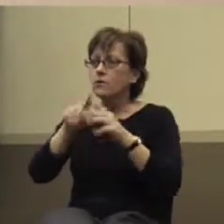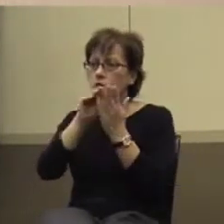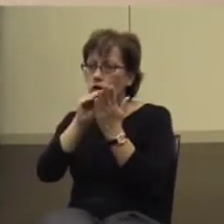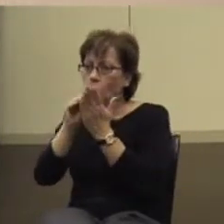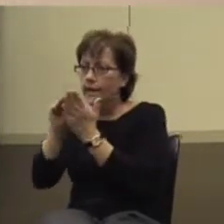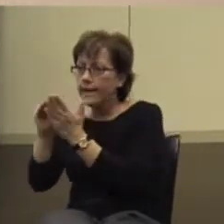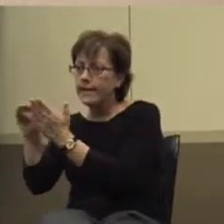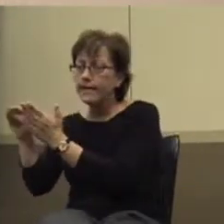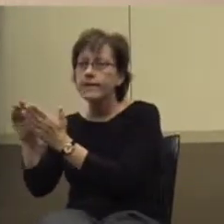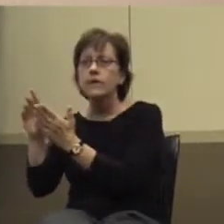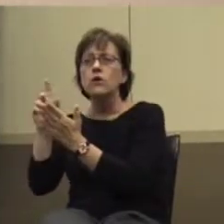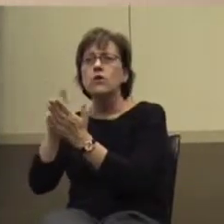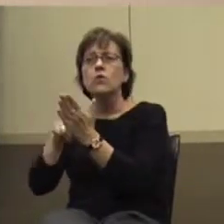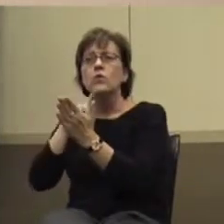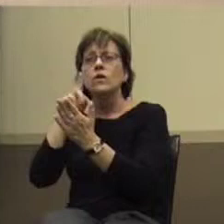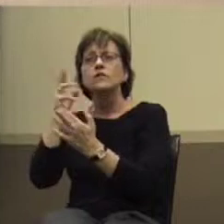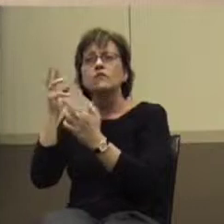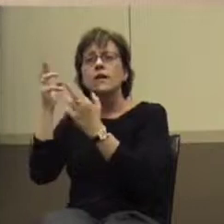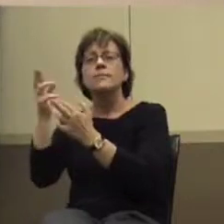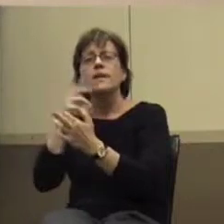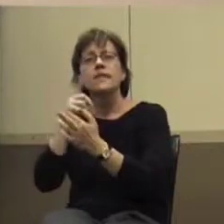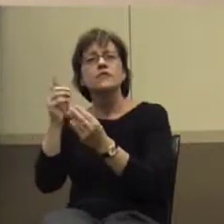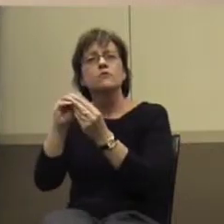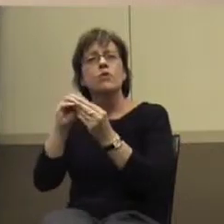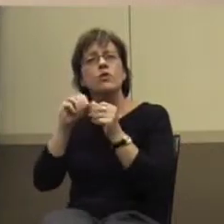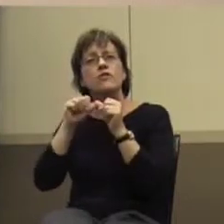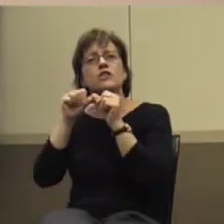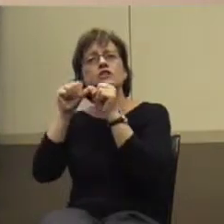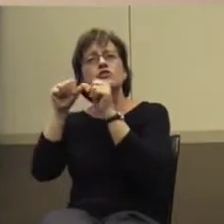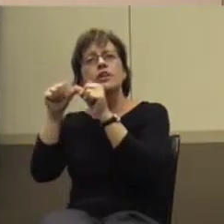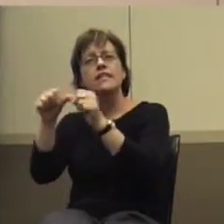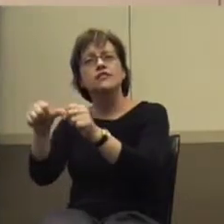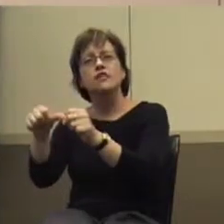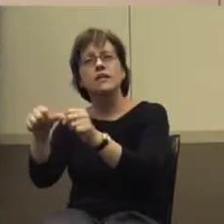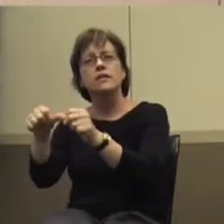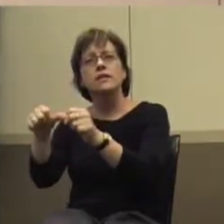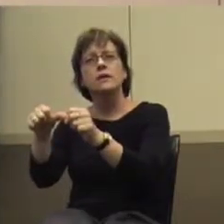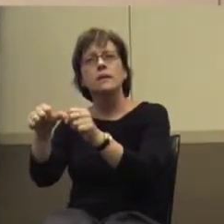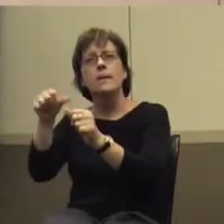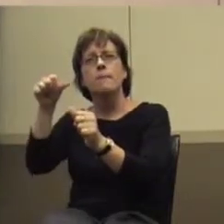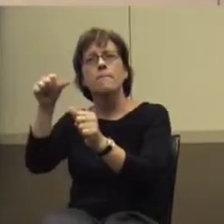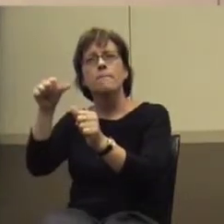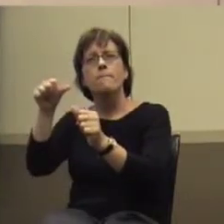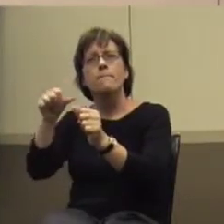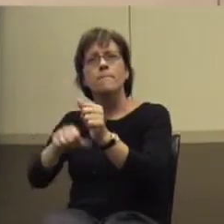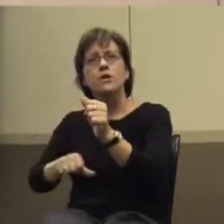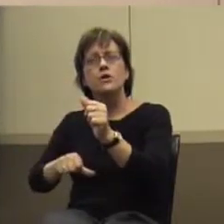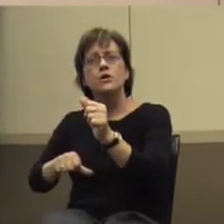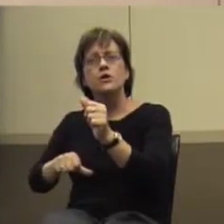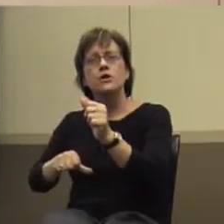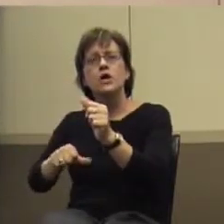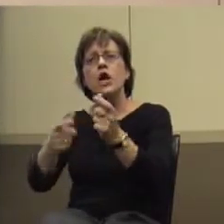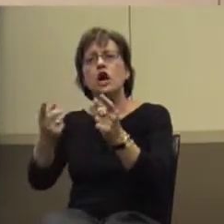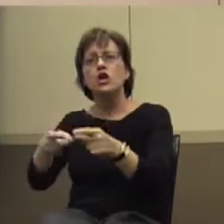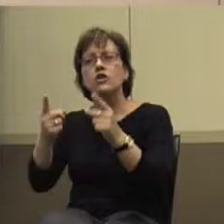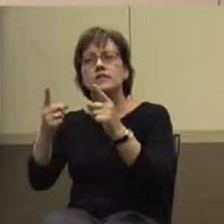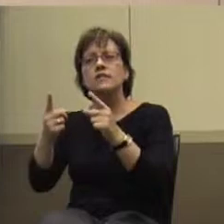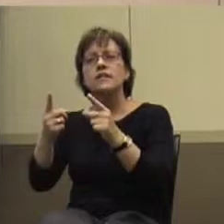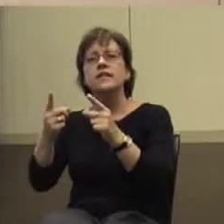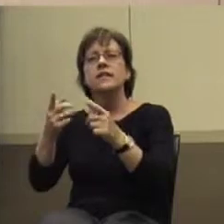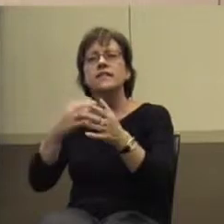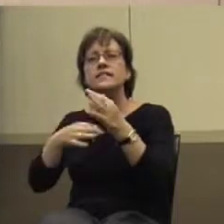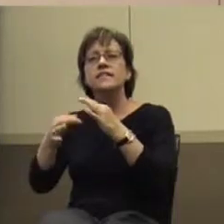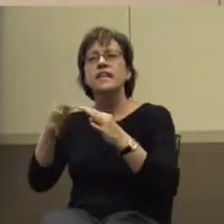duration per occurrence versus total duration of occurrences. You know what I mean? Just like how long it's happening at one